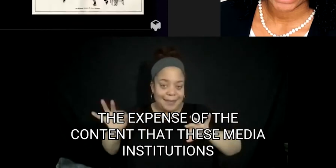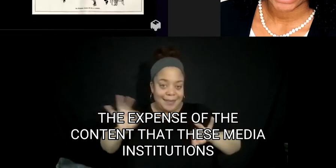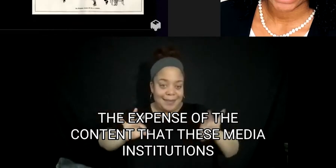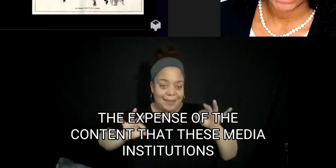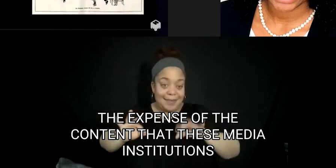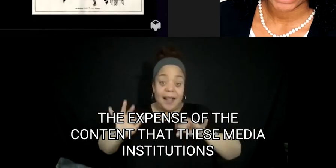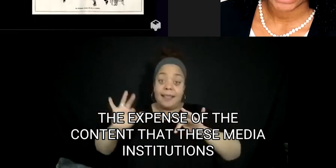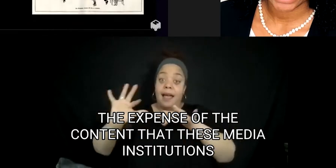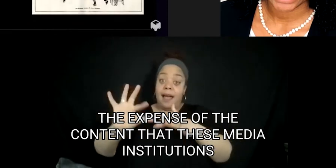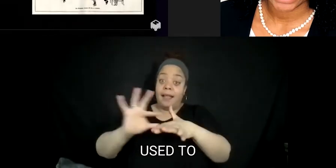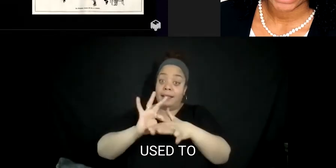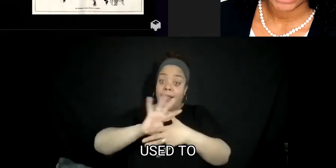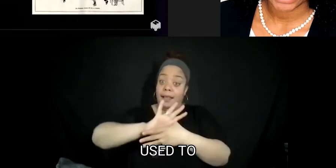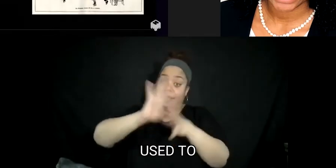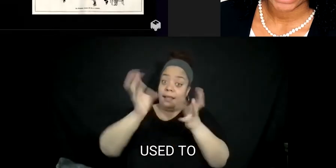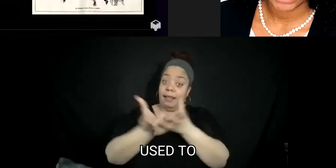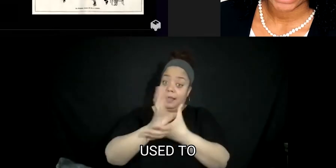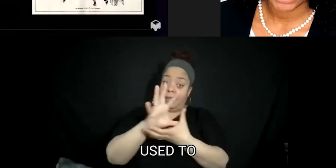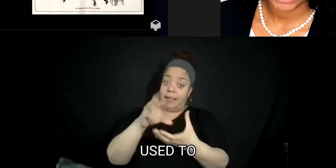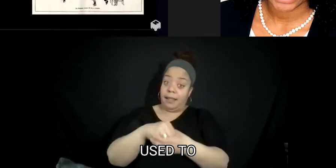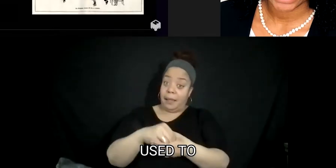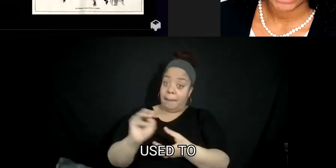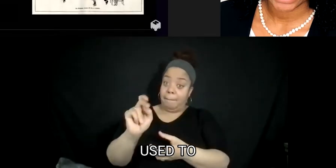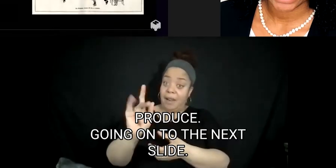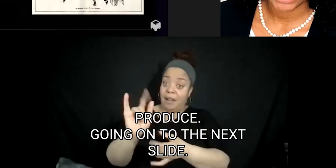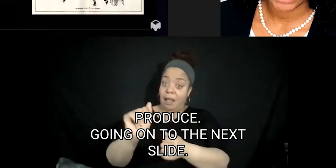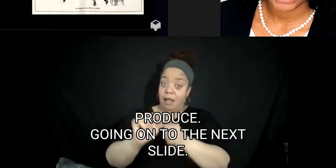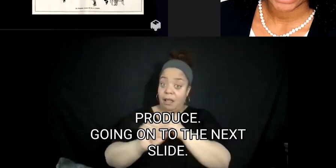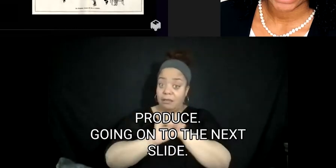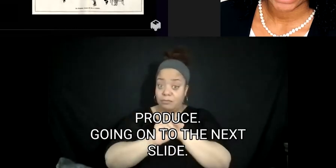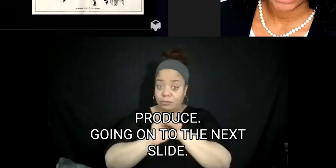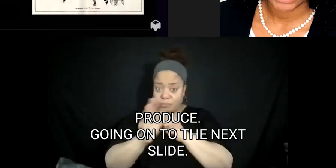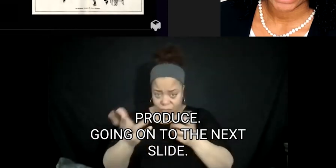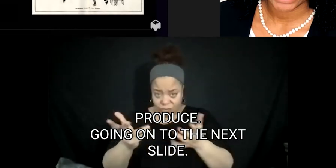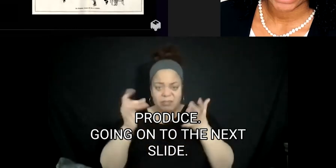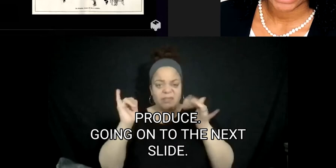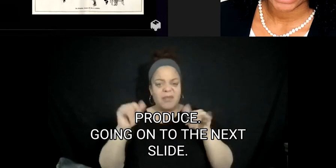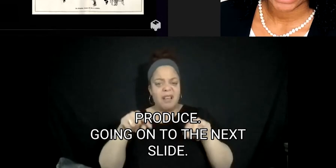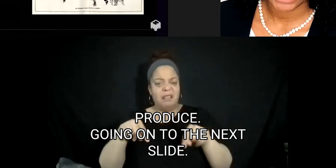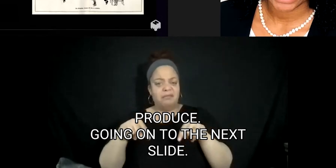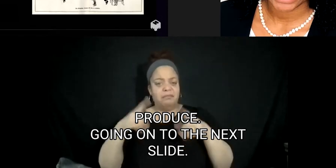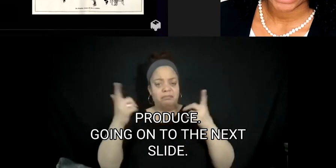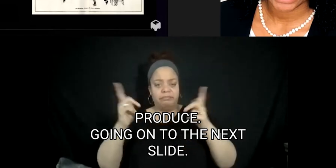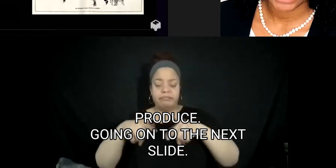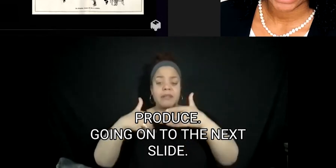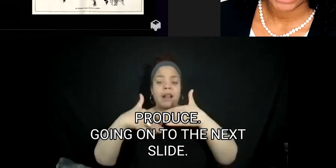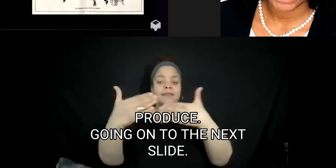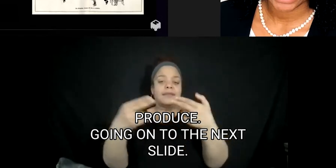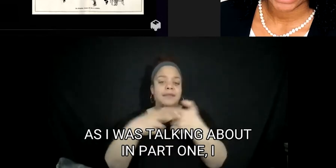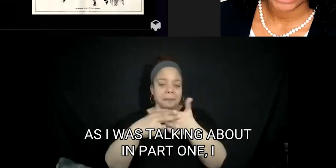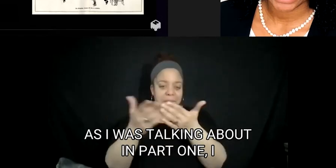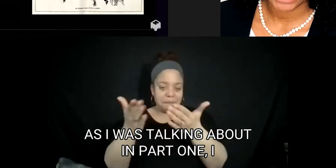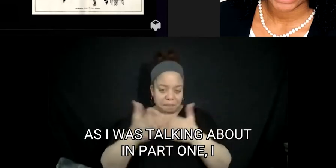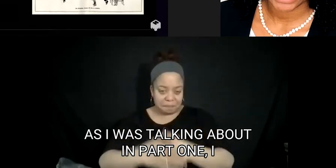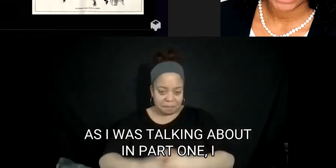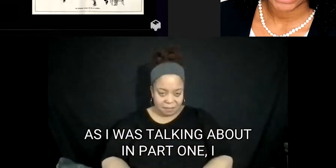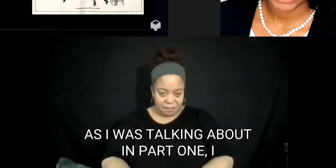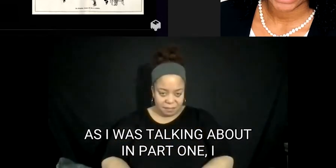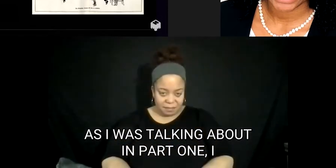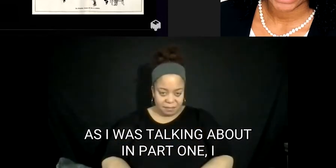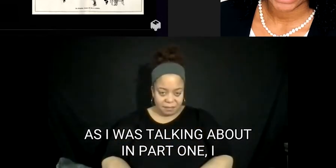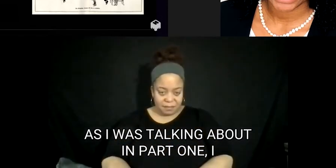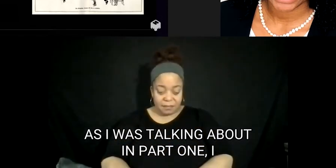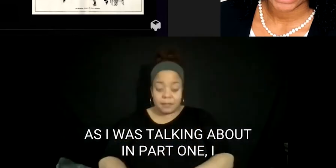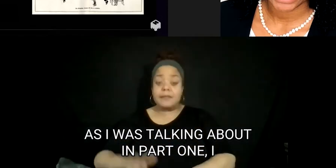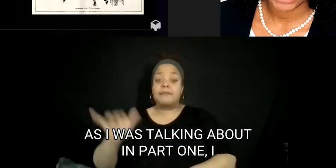Going on to the next slide, as I was talking about in part one, I ended up touching on a lot of the racist narratives that we saw